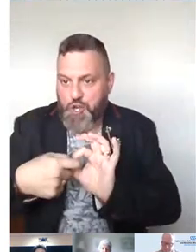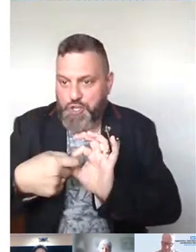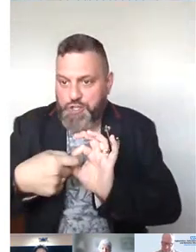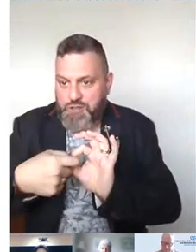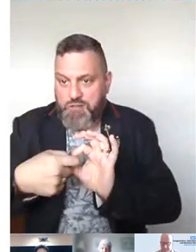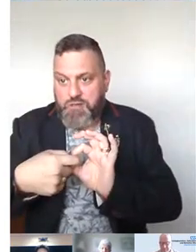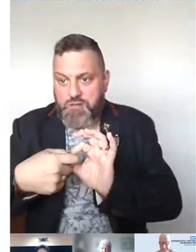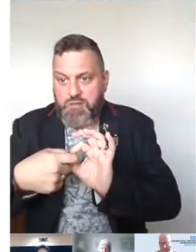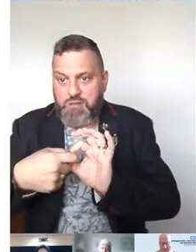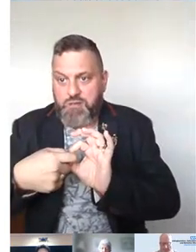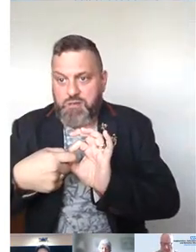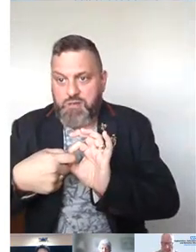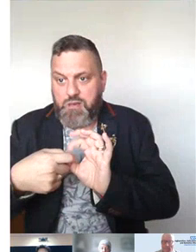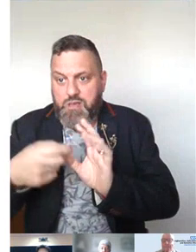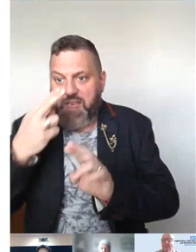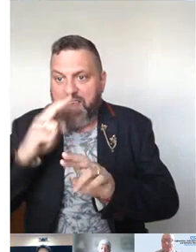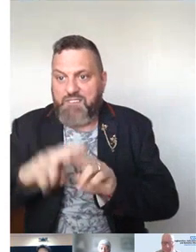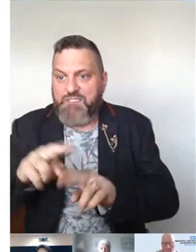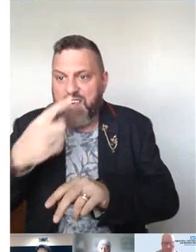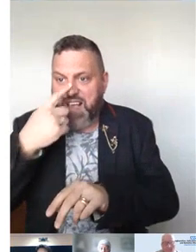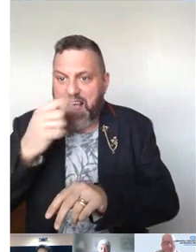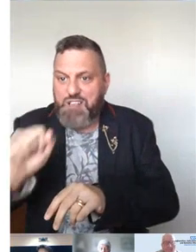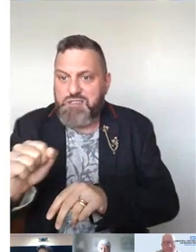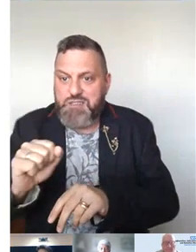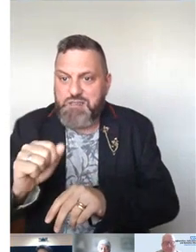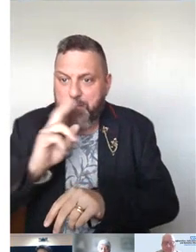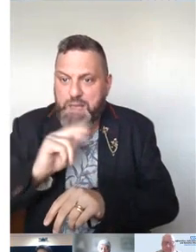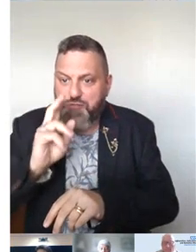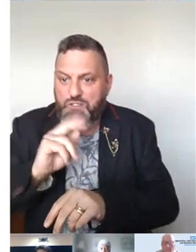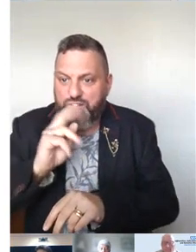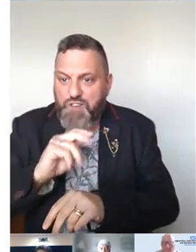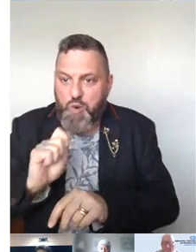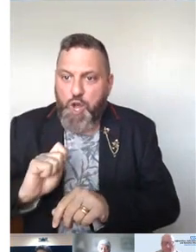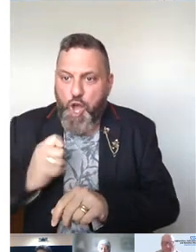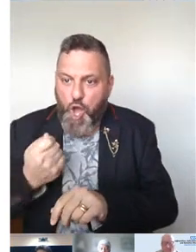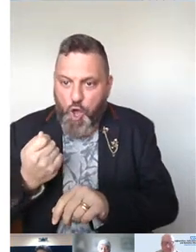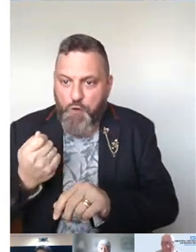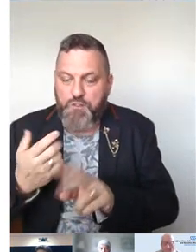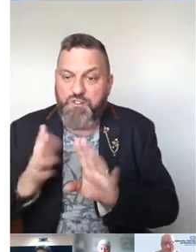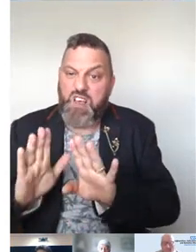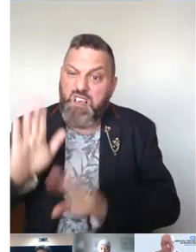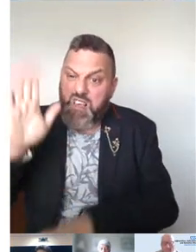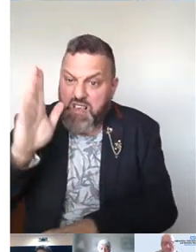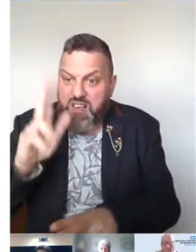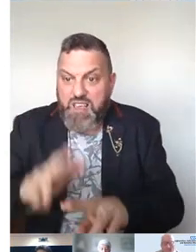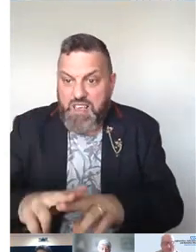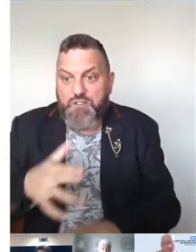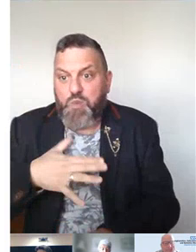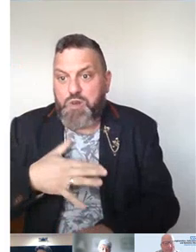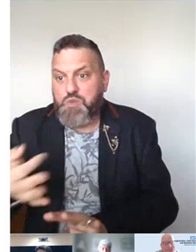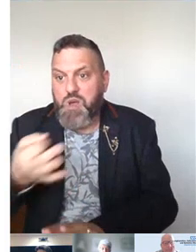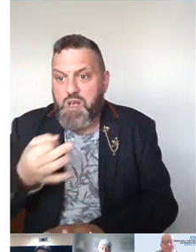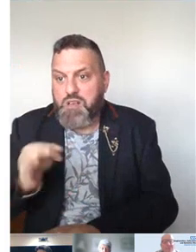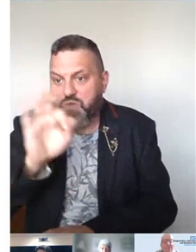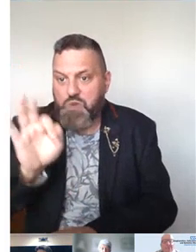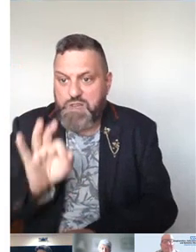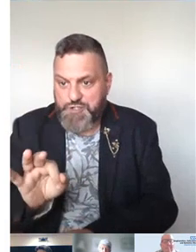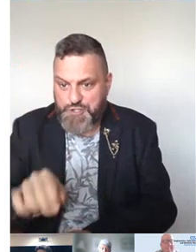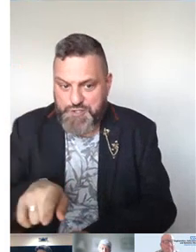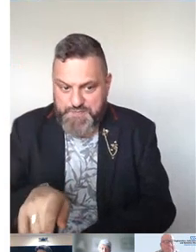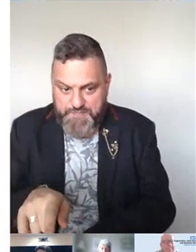could mute your microphone during the meeting and raise your virtual hand if you'd like to ask questions when we get to that section